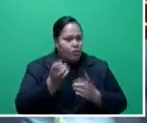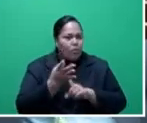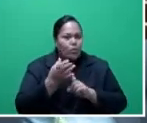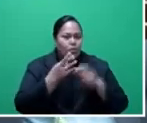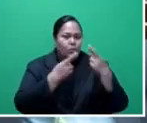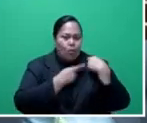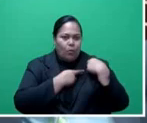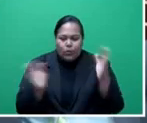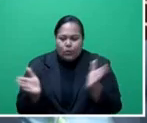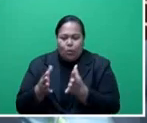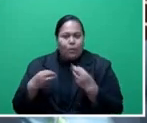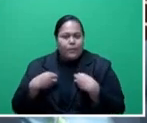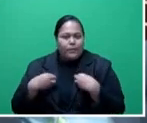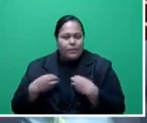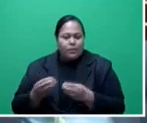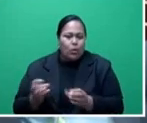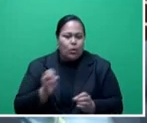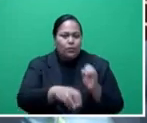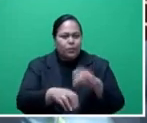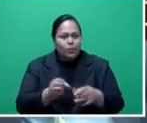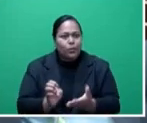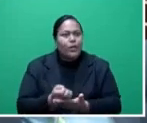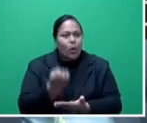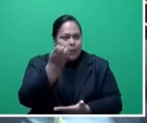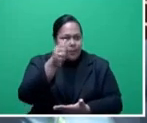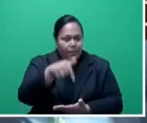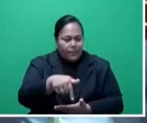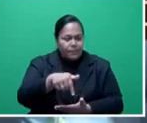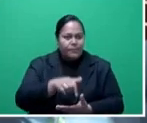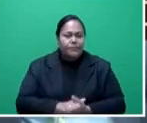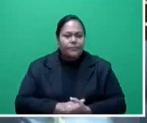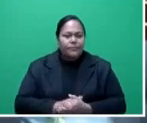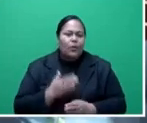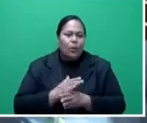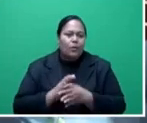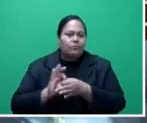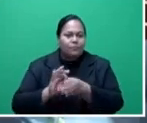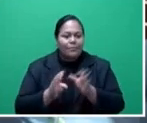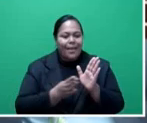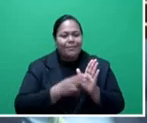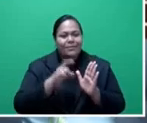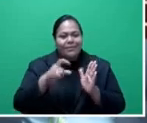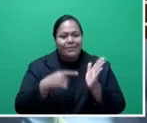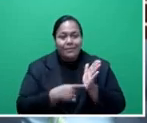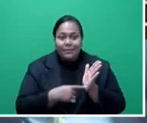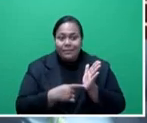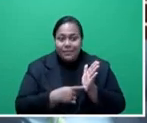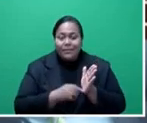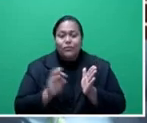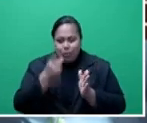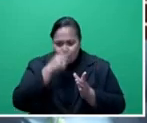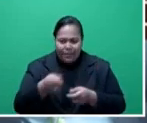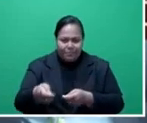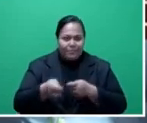Fiji's economic growth and recommends FDB to work with stakeholders such as MCTTT to develop lucrative packages to attract more